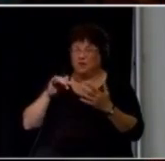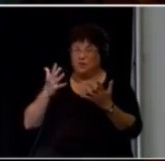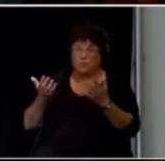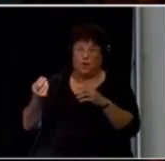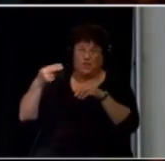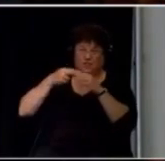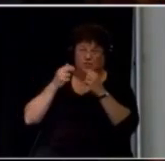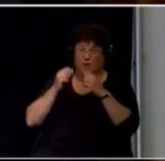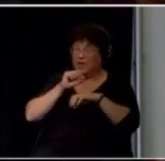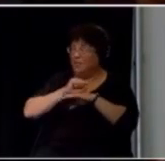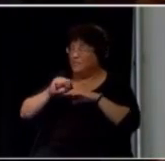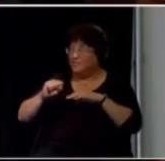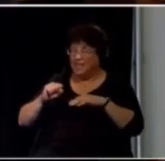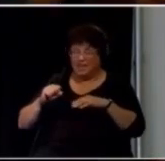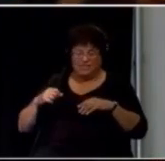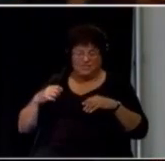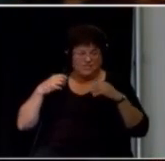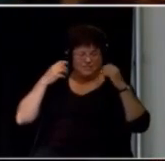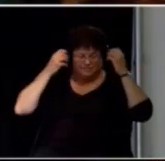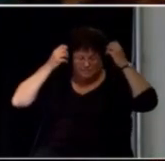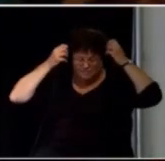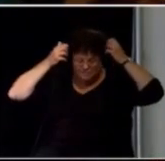stage? Sure.